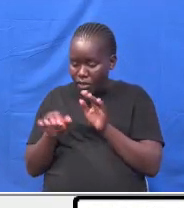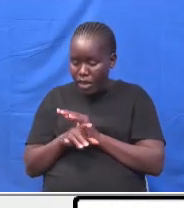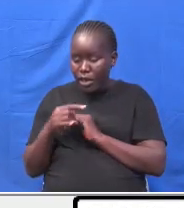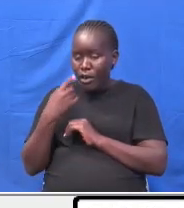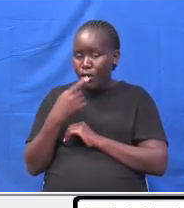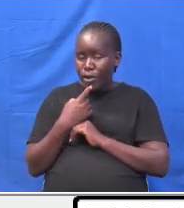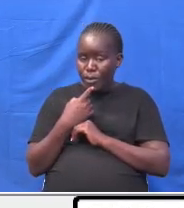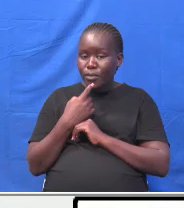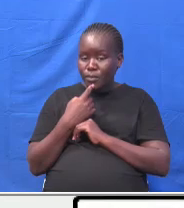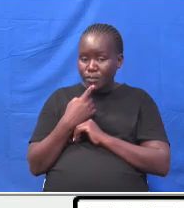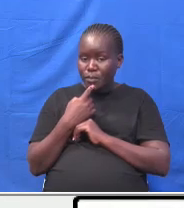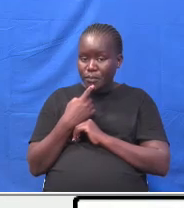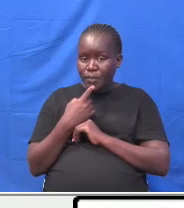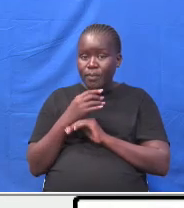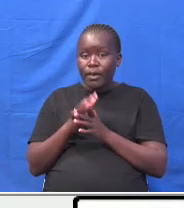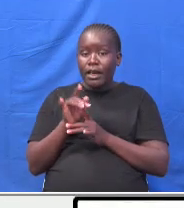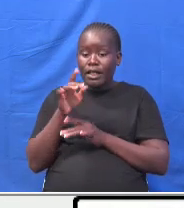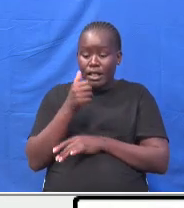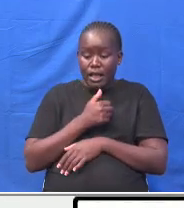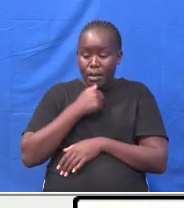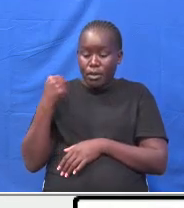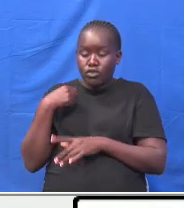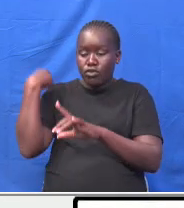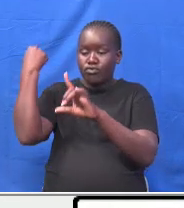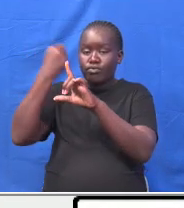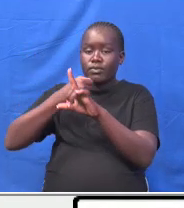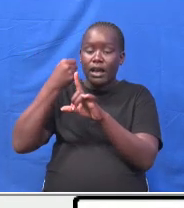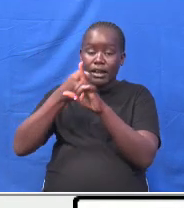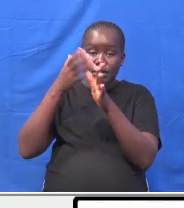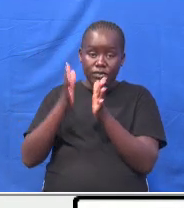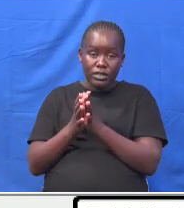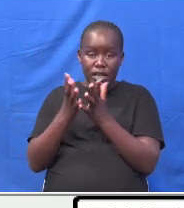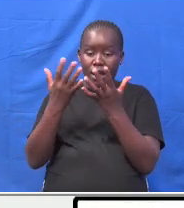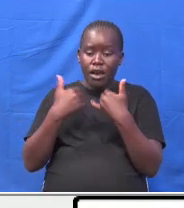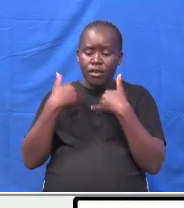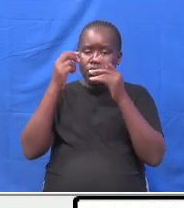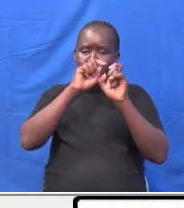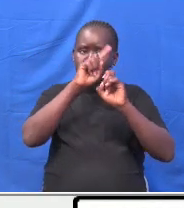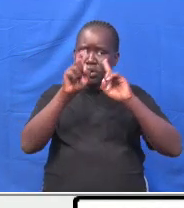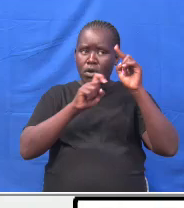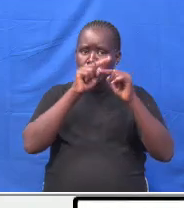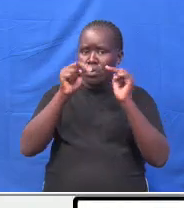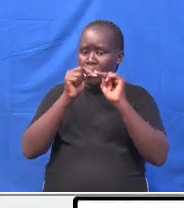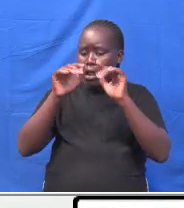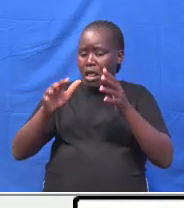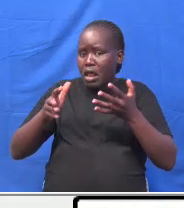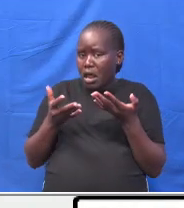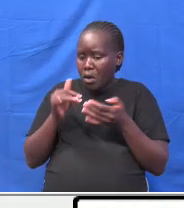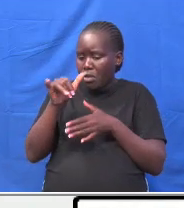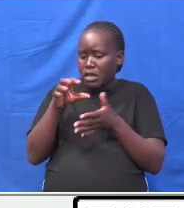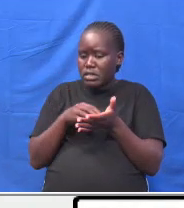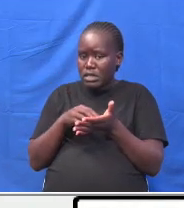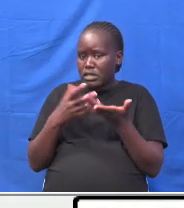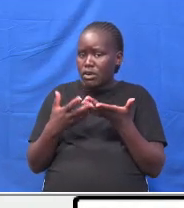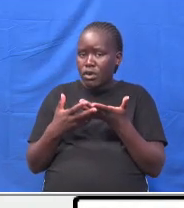it and abet. The alleged abduction of activist Boniface Mwangi now raises questions on when and how such cases will be